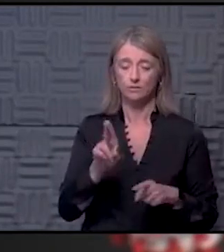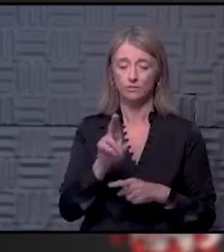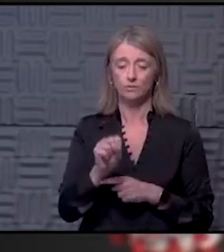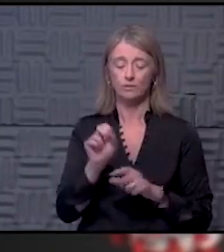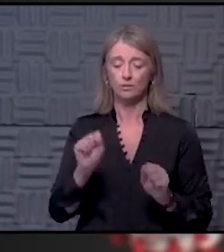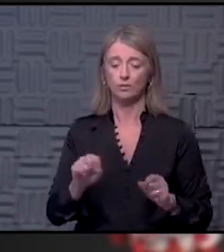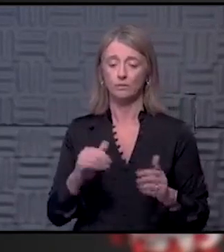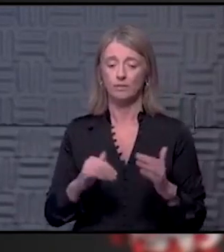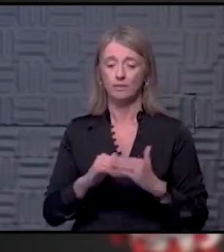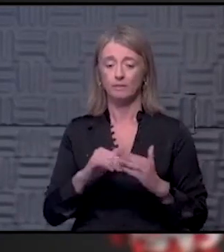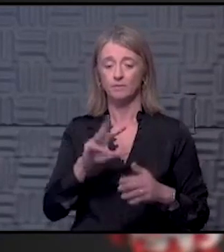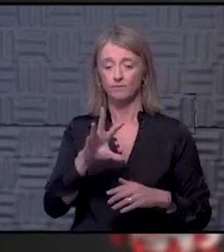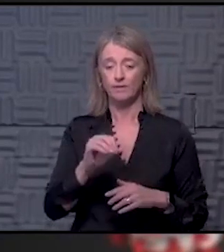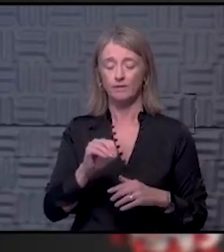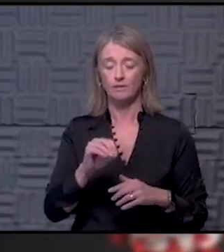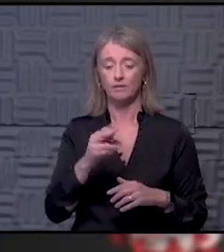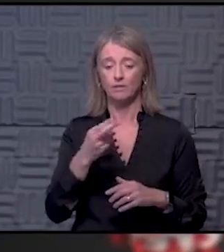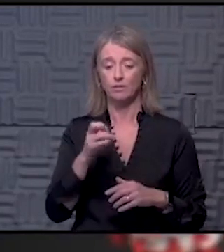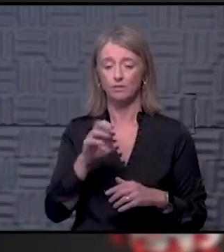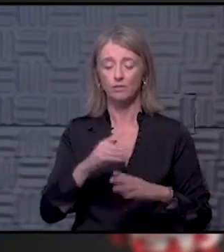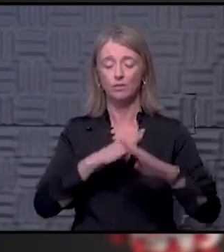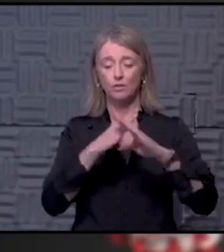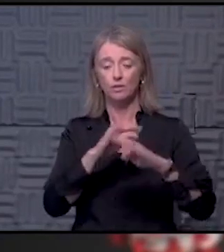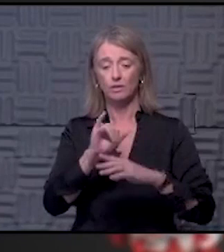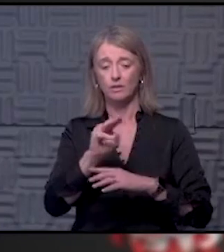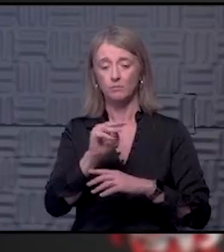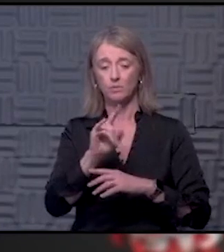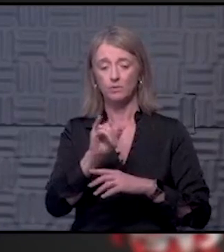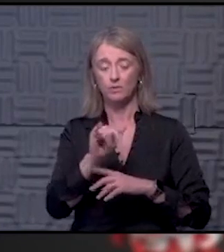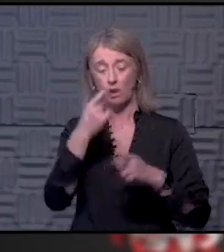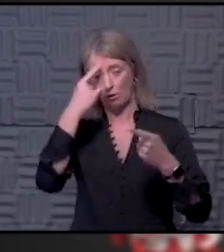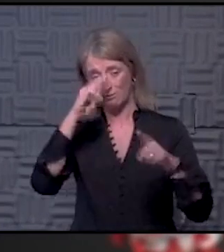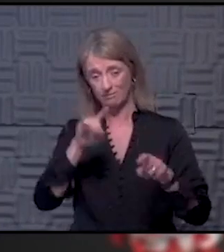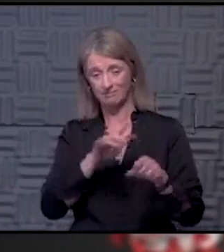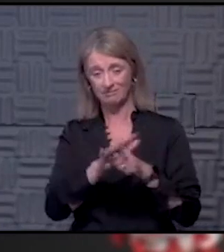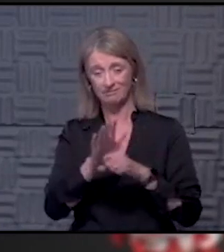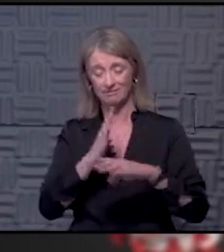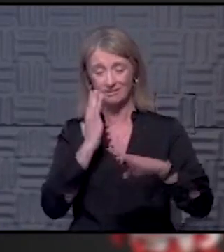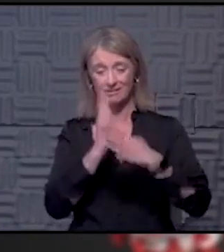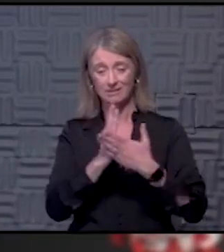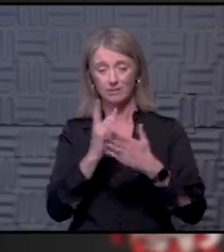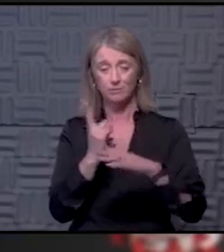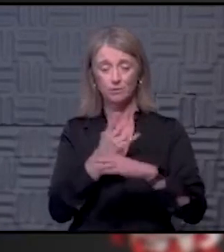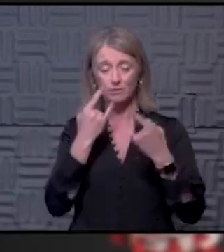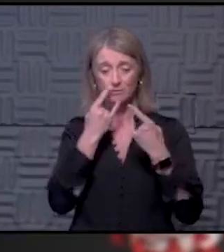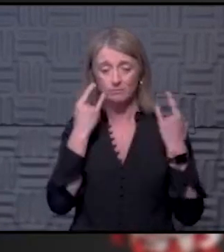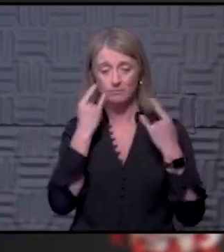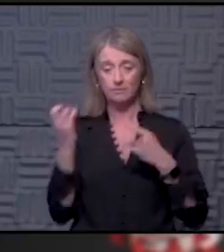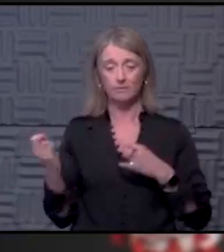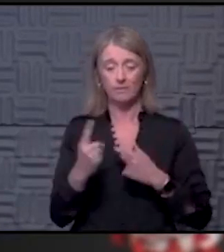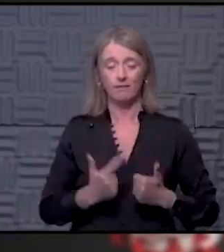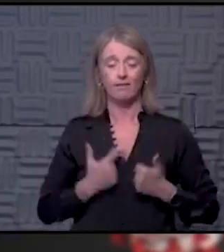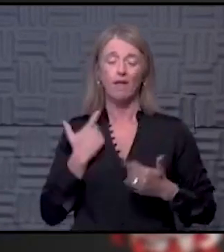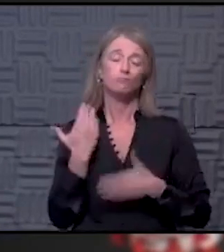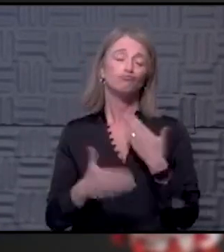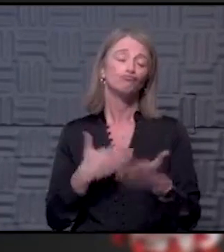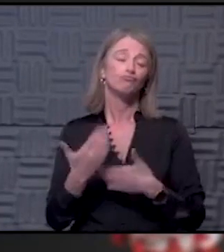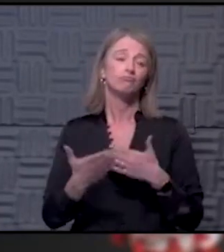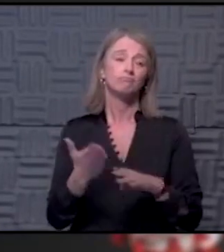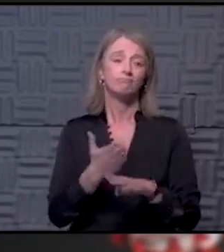U.S. could be at 50% herd immunity. Do you agree, and is that enough to stop wearing masks and go back to life as